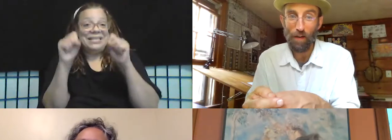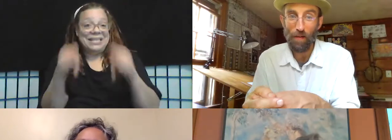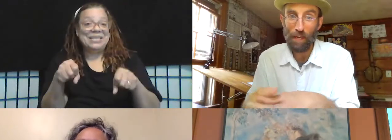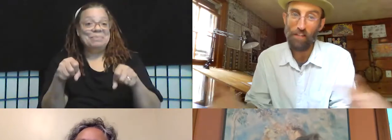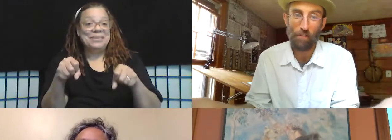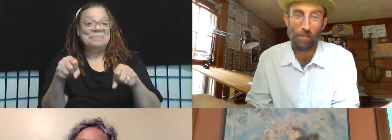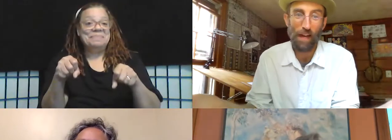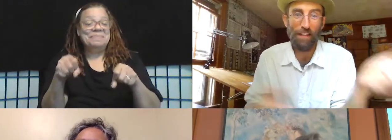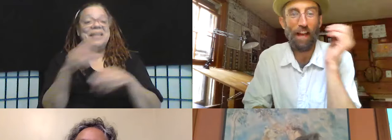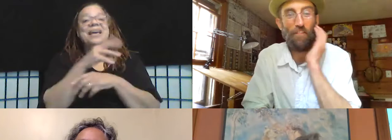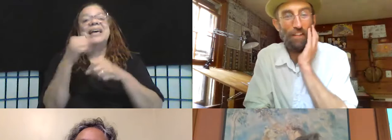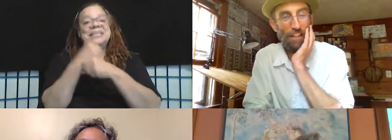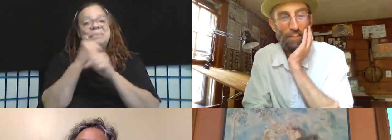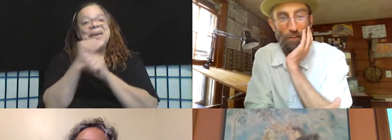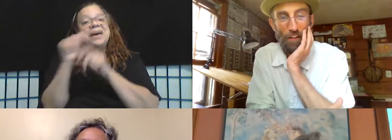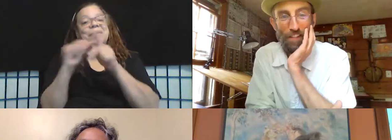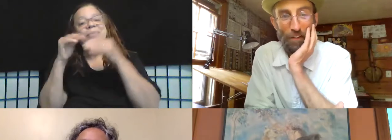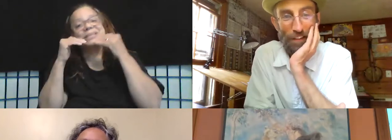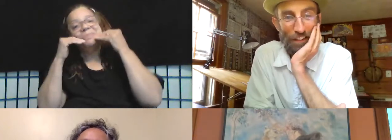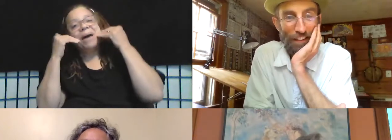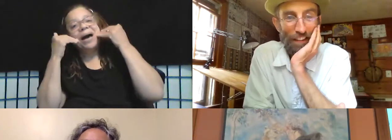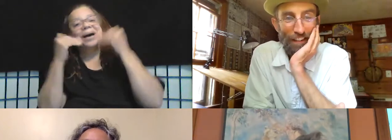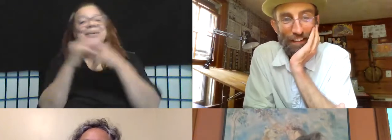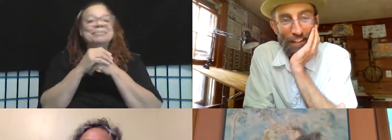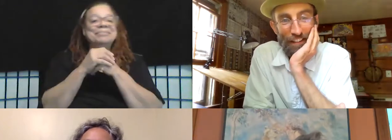and to make each other smile and laugh and tell stories too.